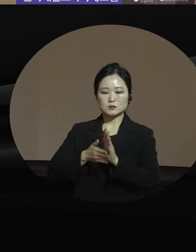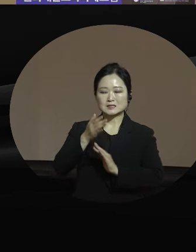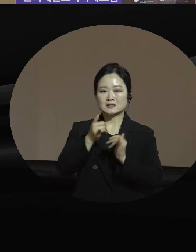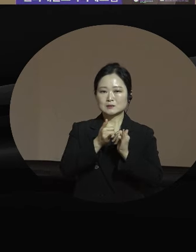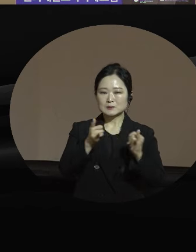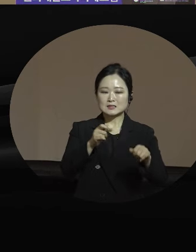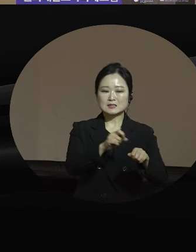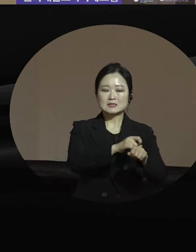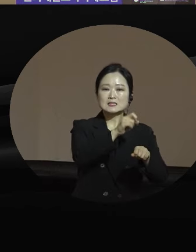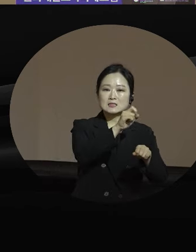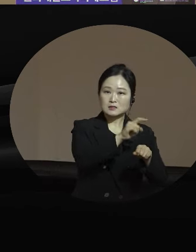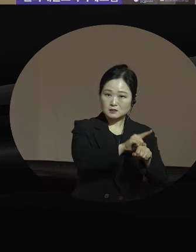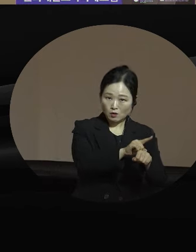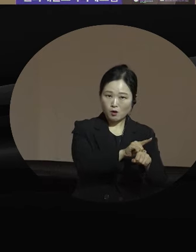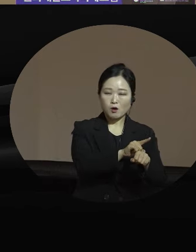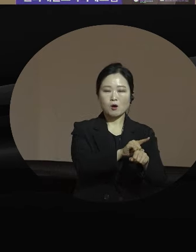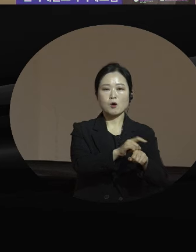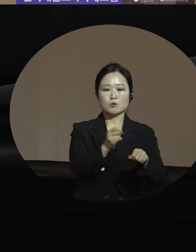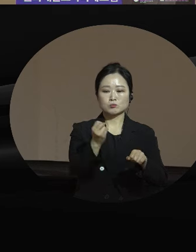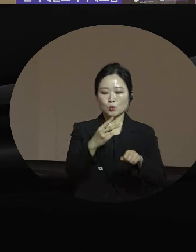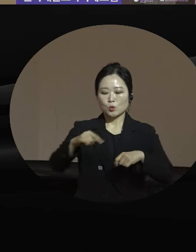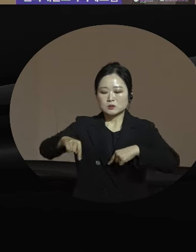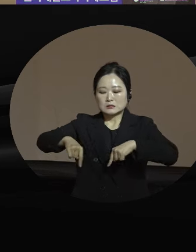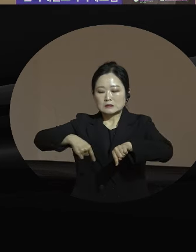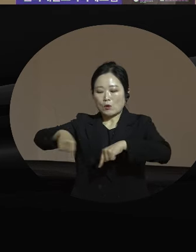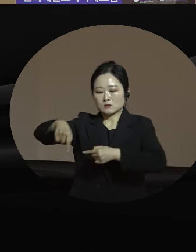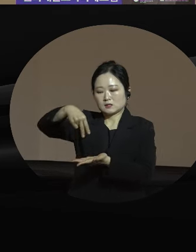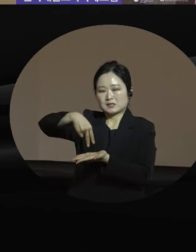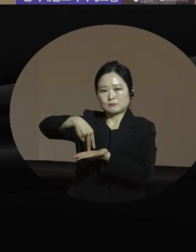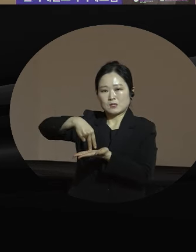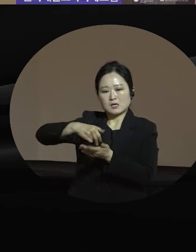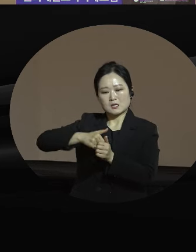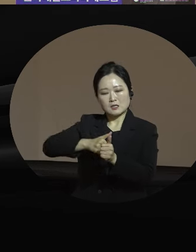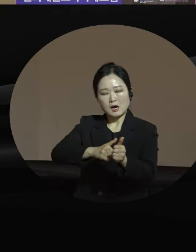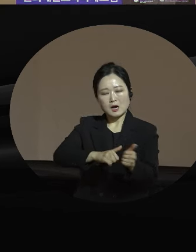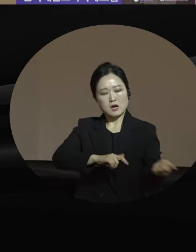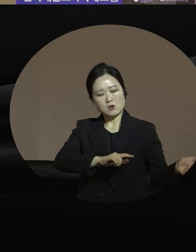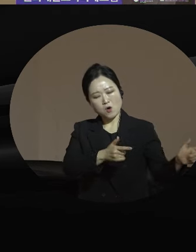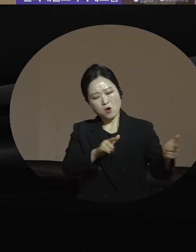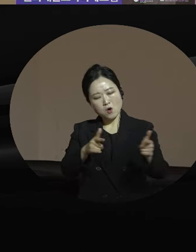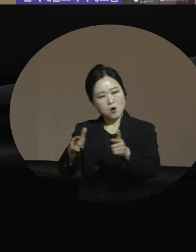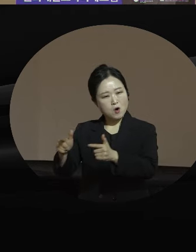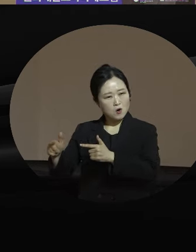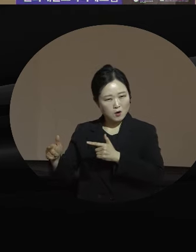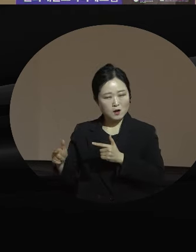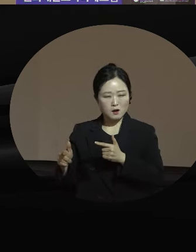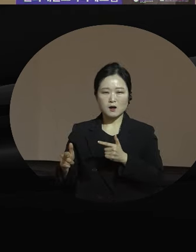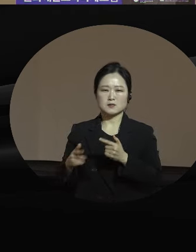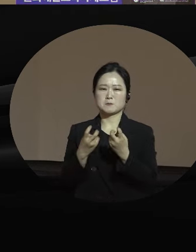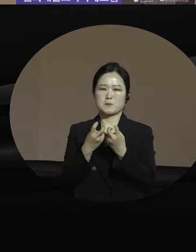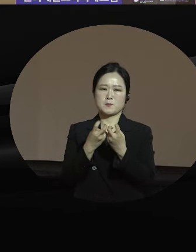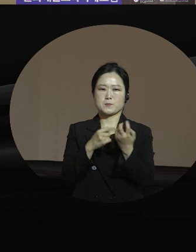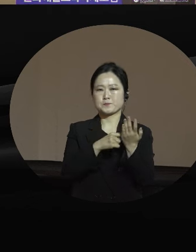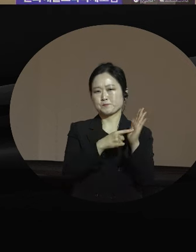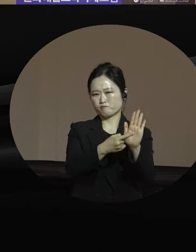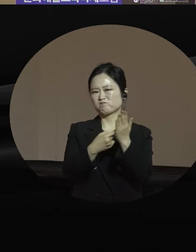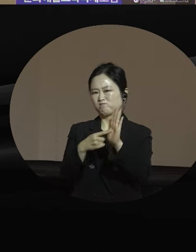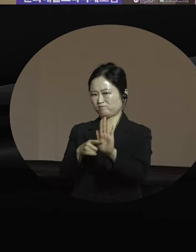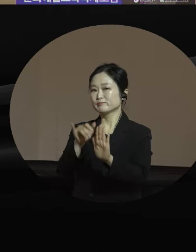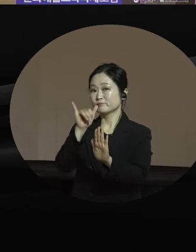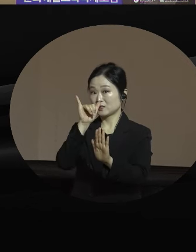characteristics, and the political view of the ruling power. Considering the, all those factors, the